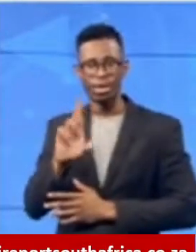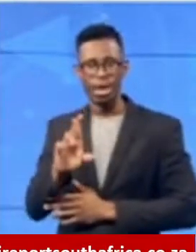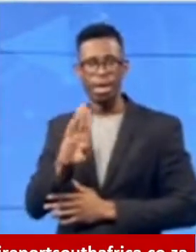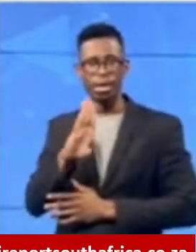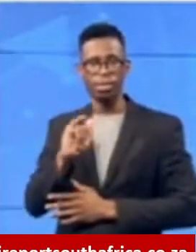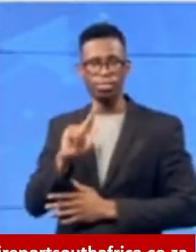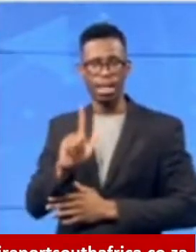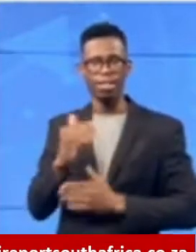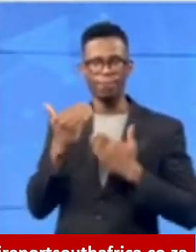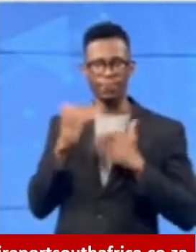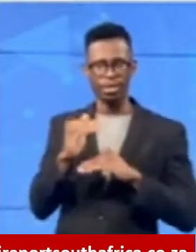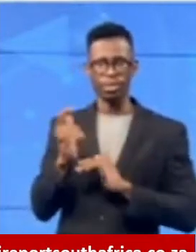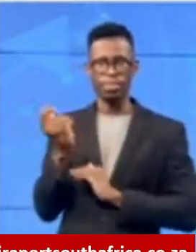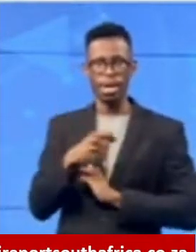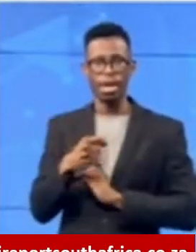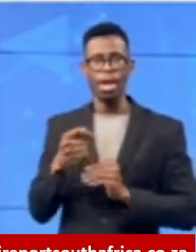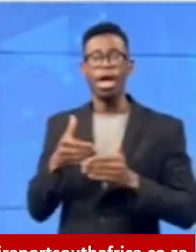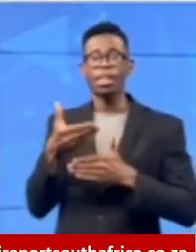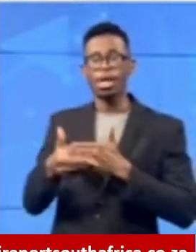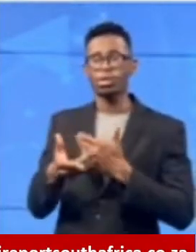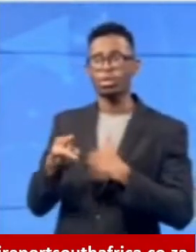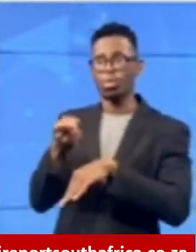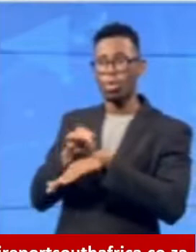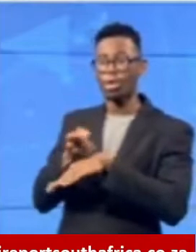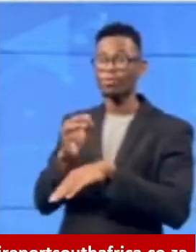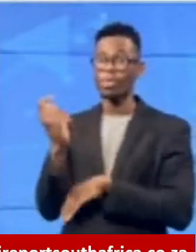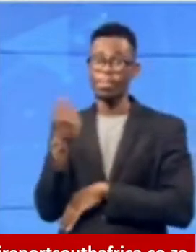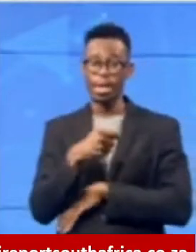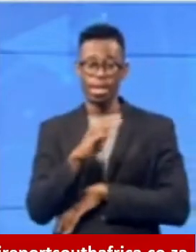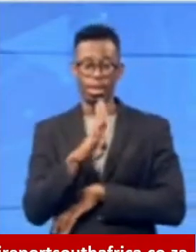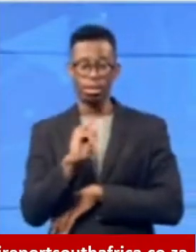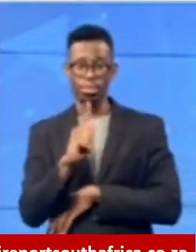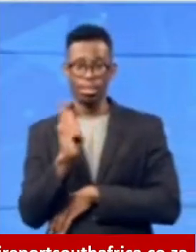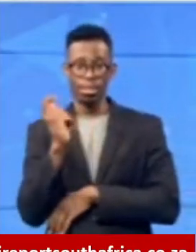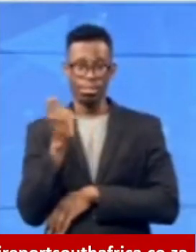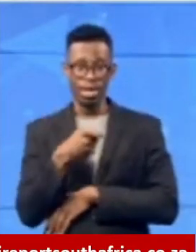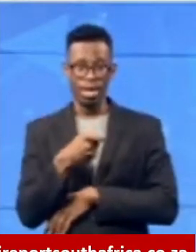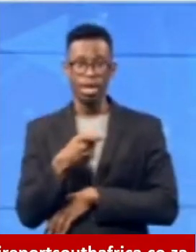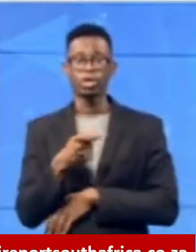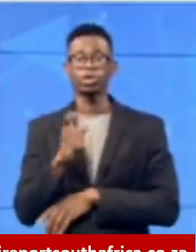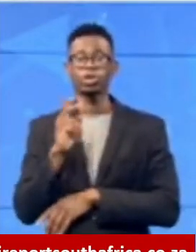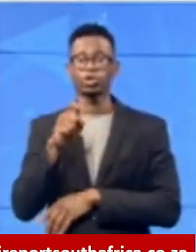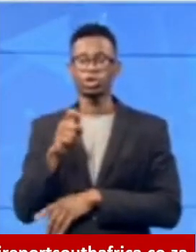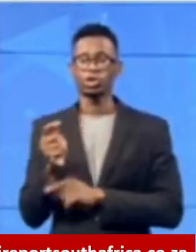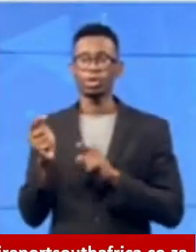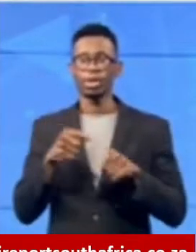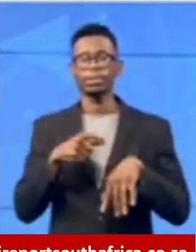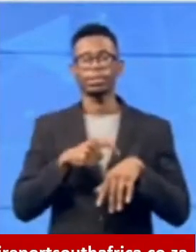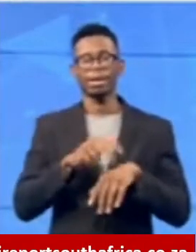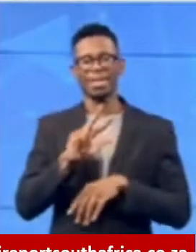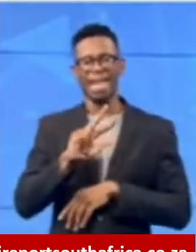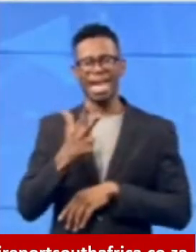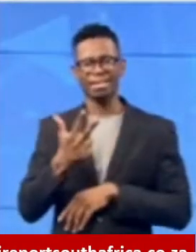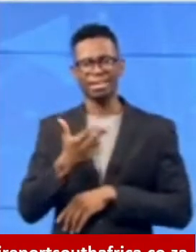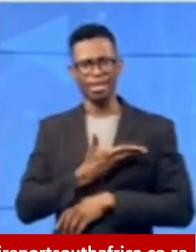are warned if you pay your bail to appear in this court at half past eight in the morning, J Court,